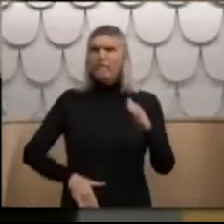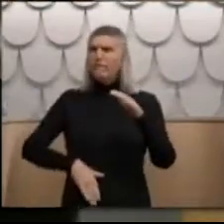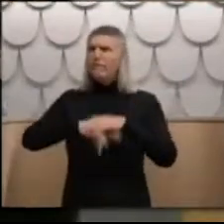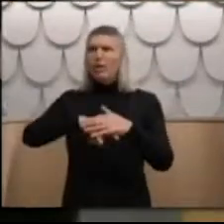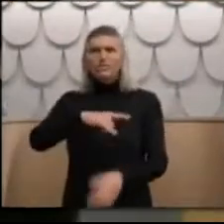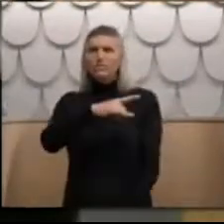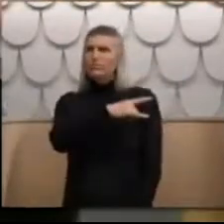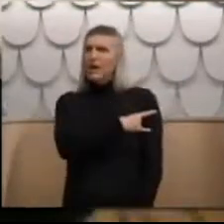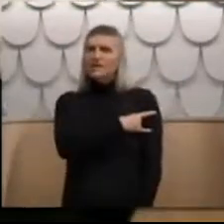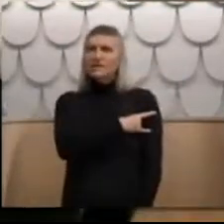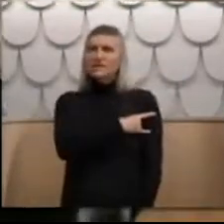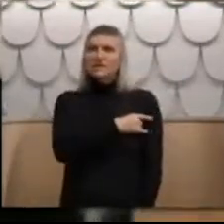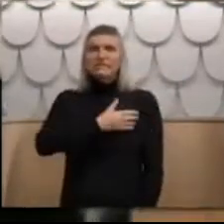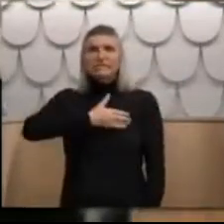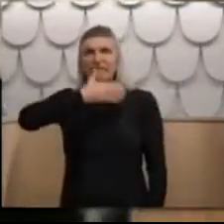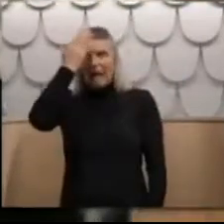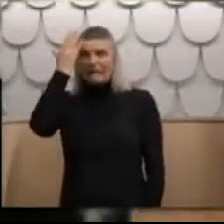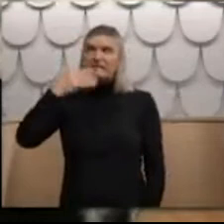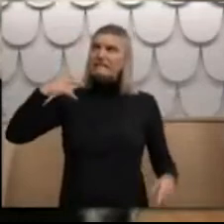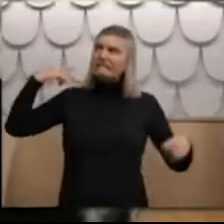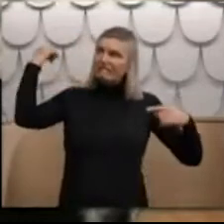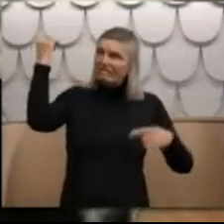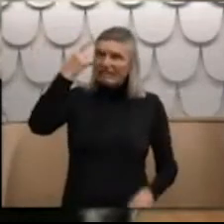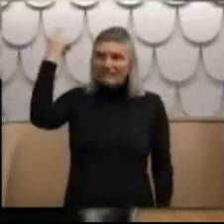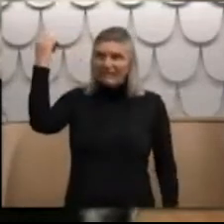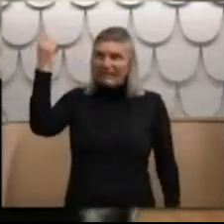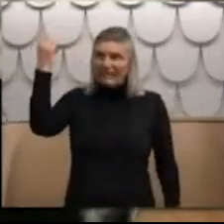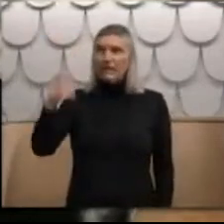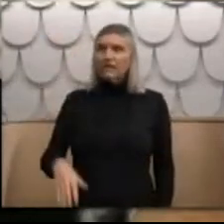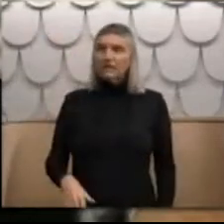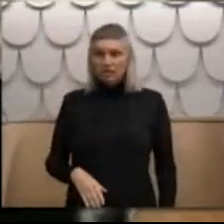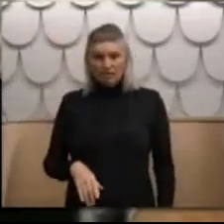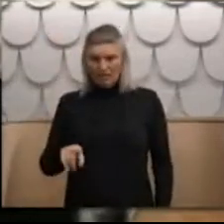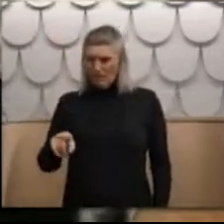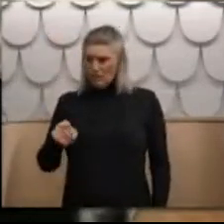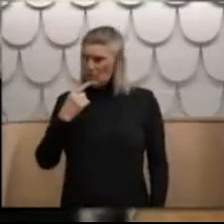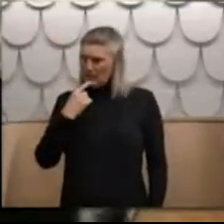dizzy, I was dizzy. And you said you would get that every morning? Yeah.